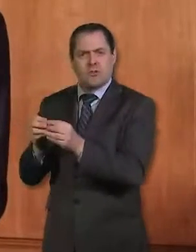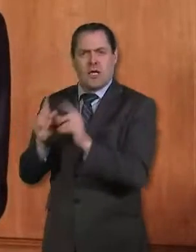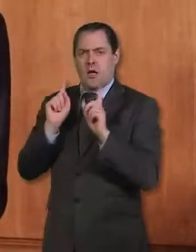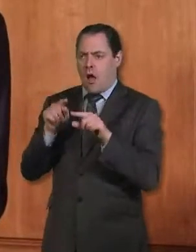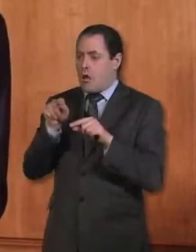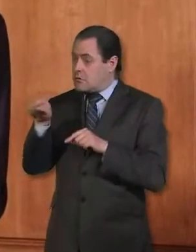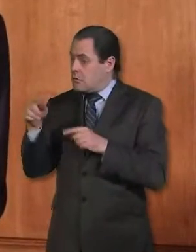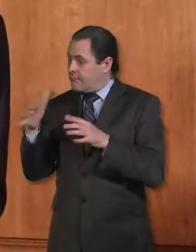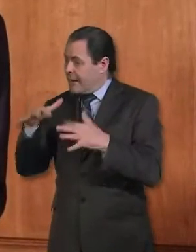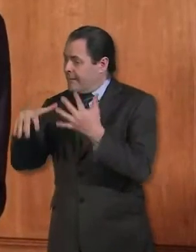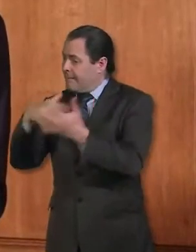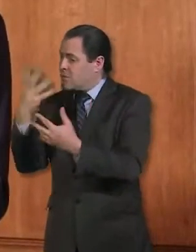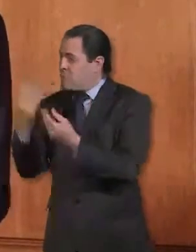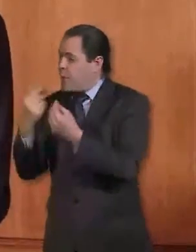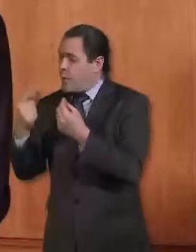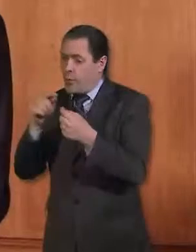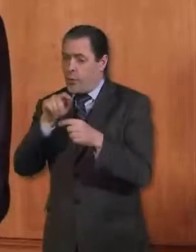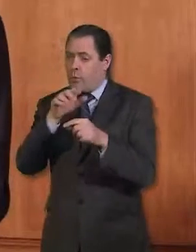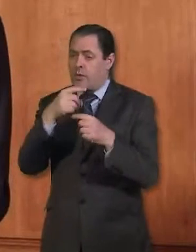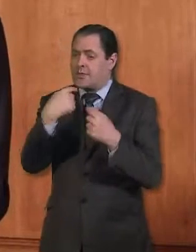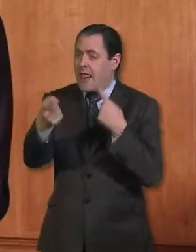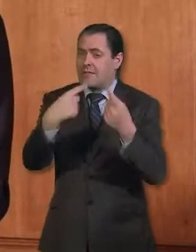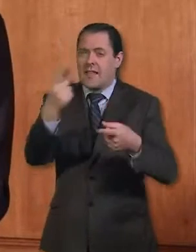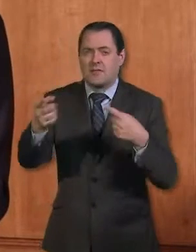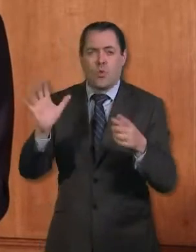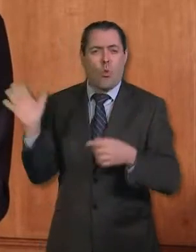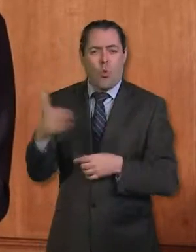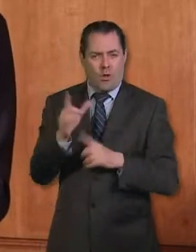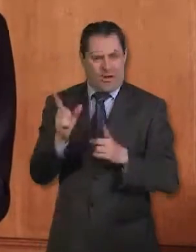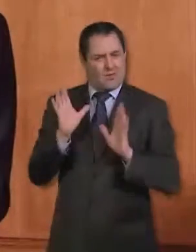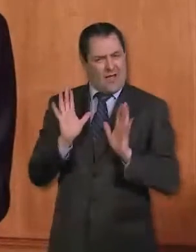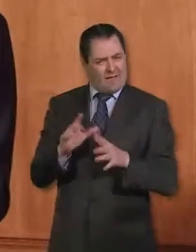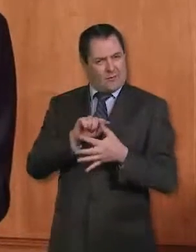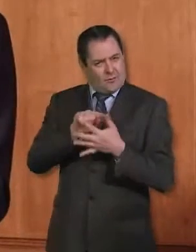point, the programme will give contacts very clear